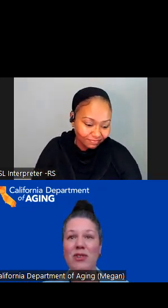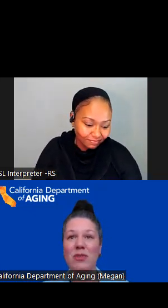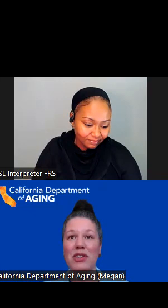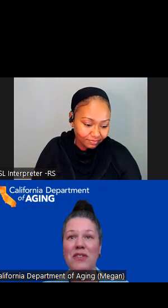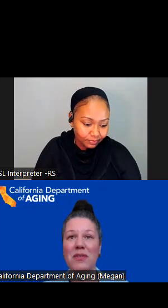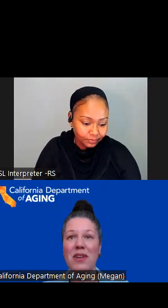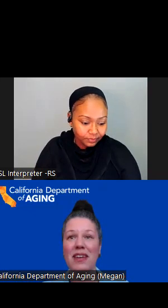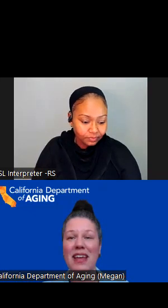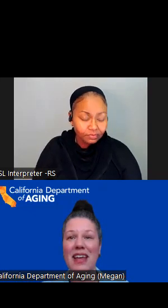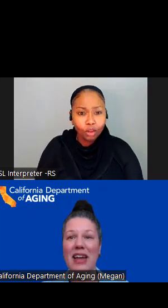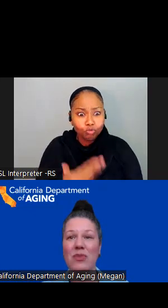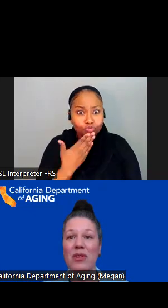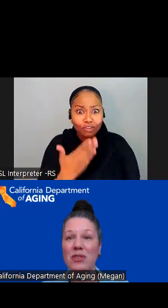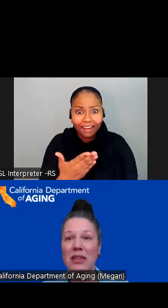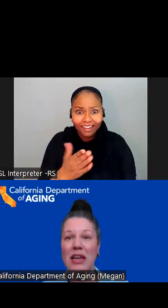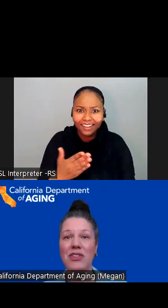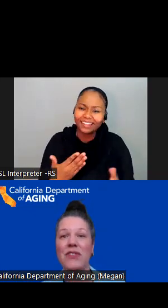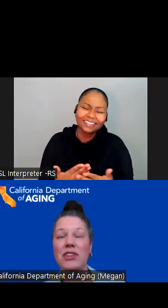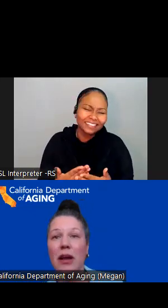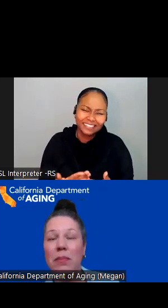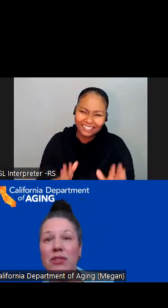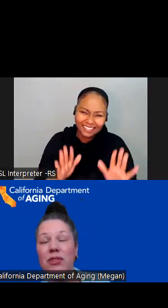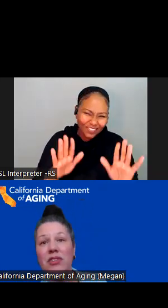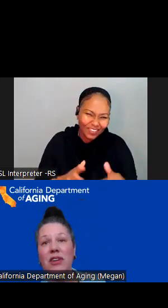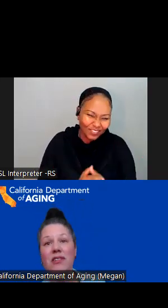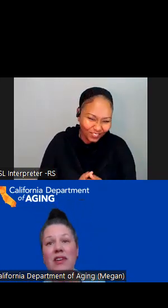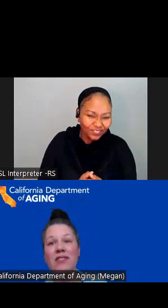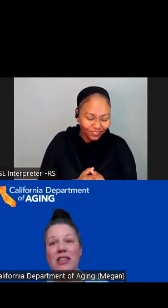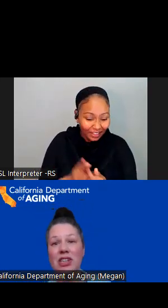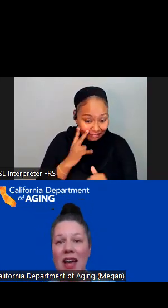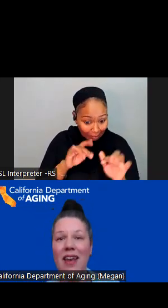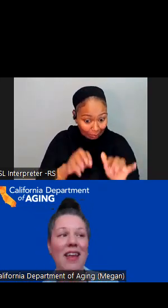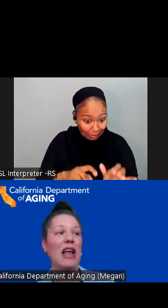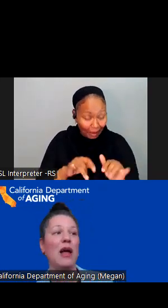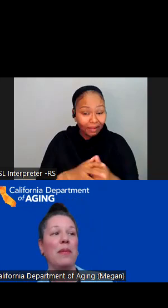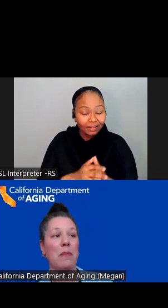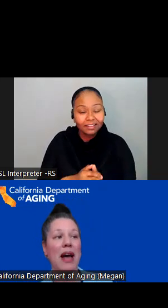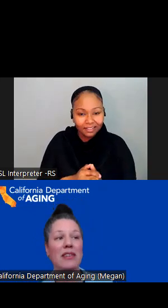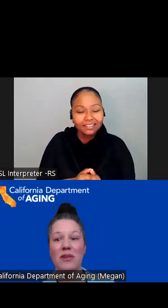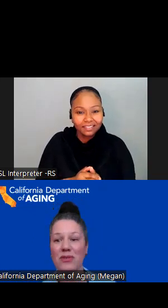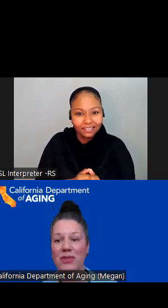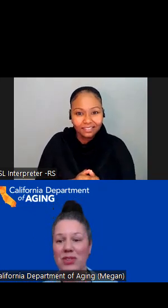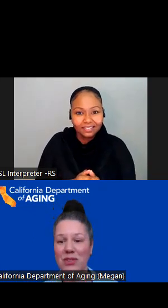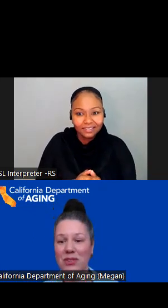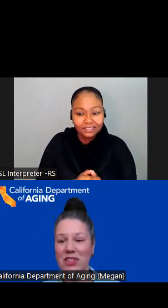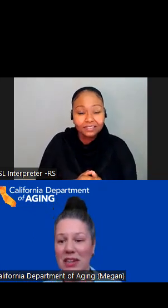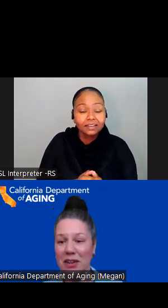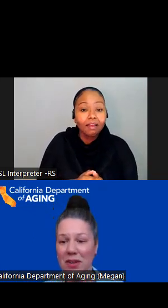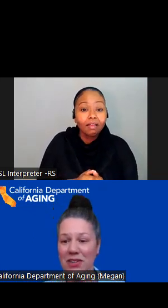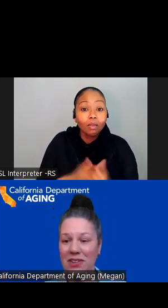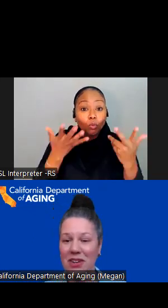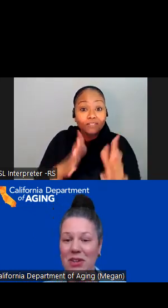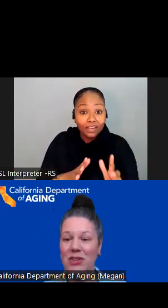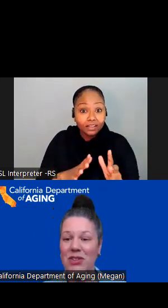Great, thank you so much, everyone. And as we're all doing that, just finishing up introducing ourselves in the chat, I'm going to pass it over to